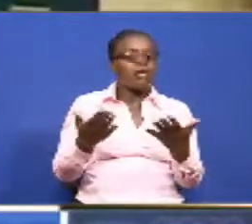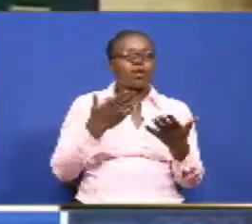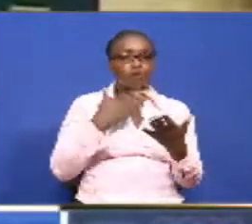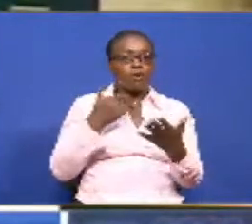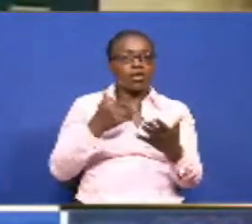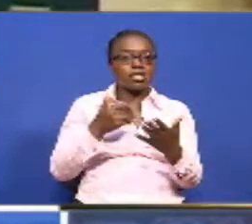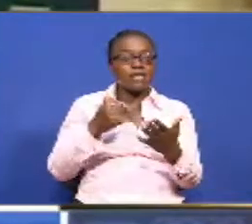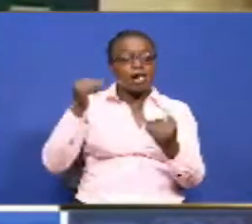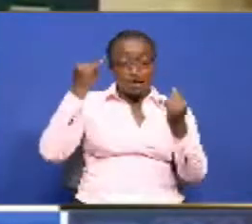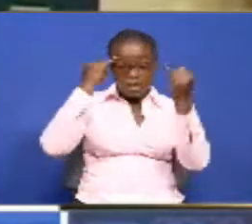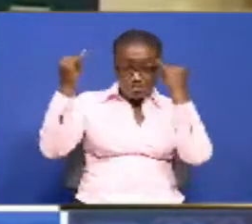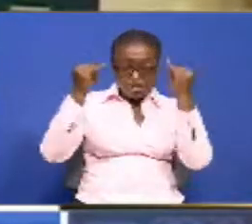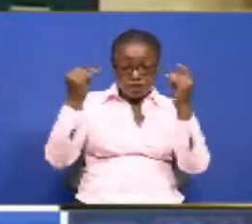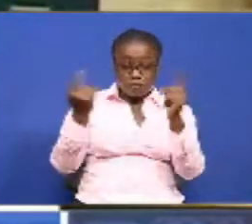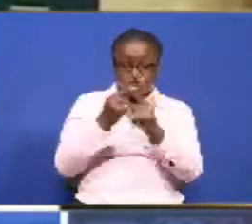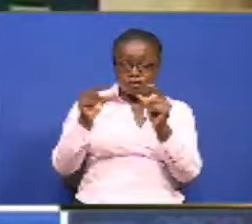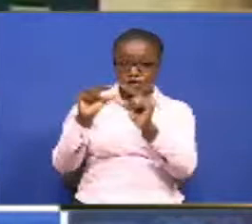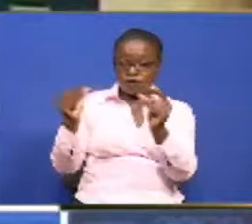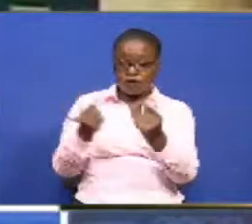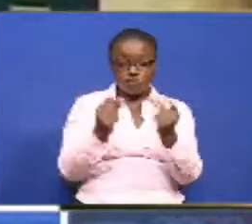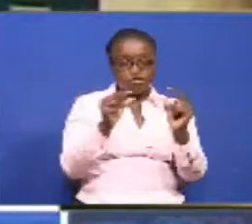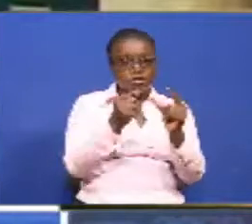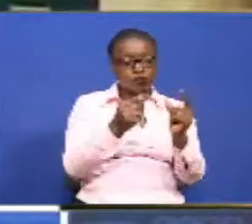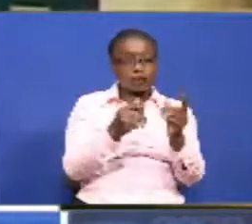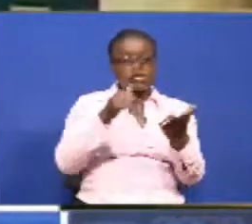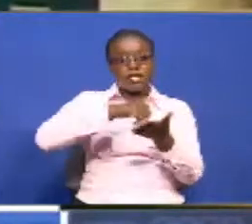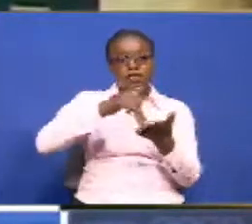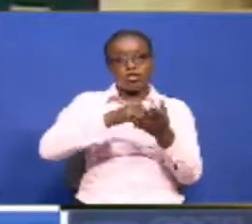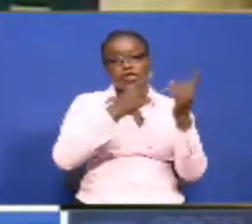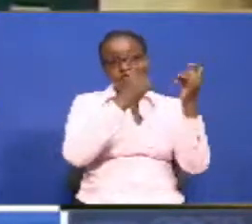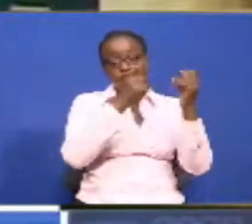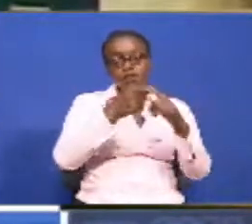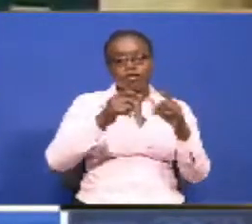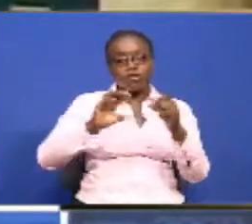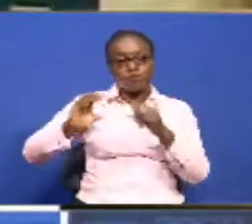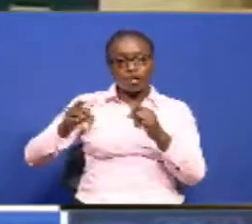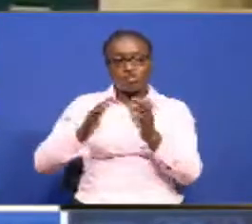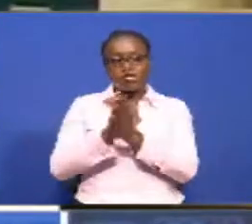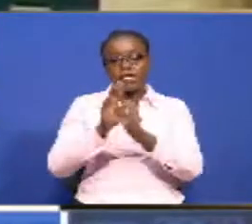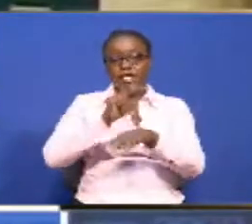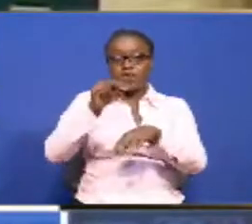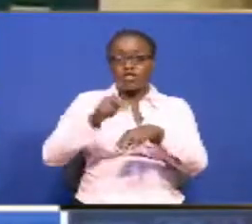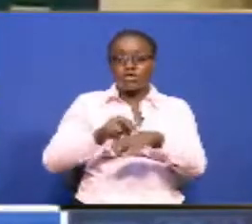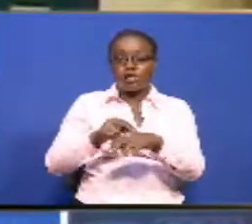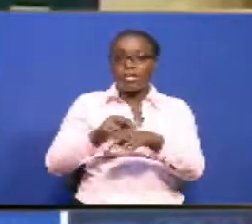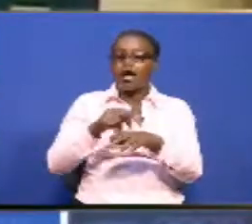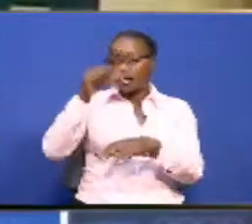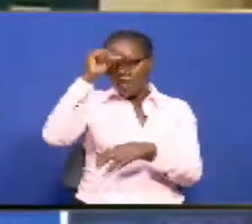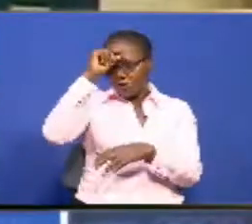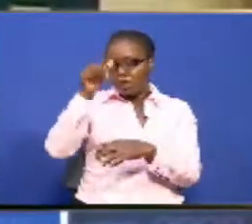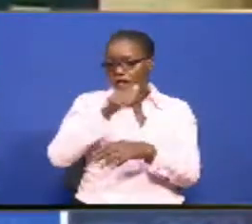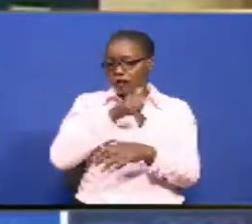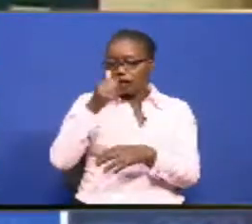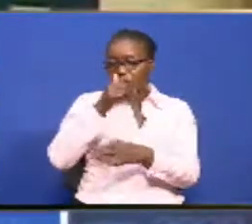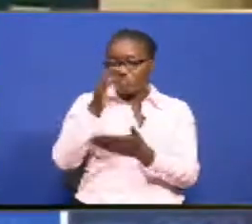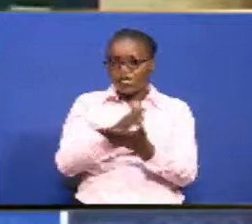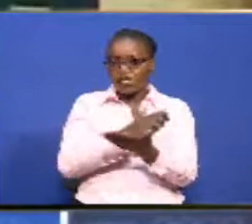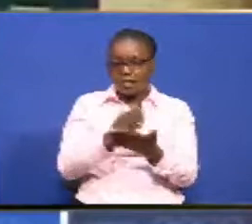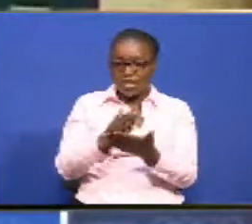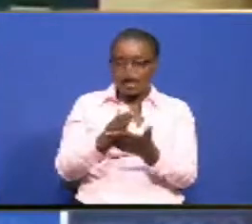ideas from diverse groups, including experts from both county and national government, private sector, development